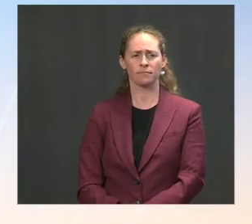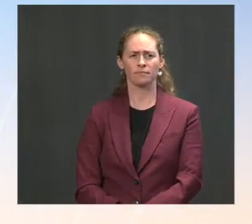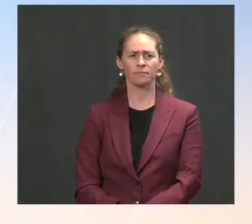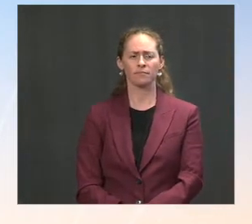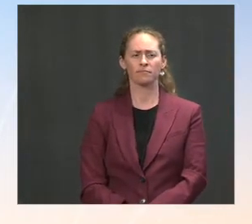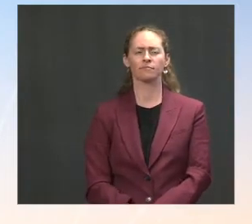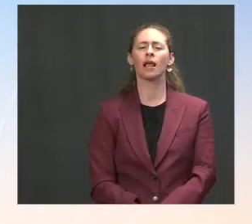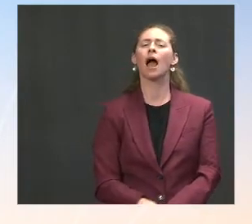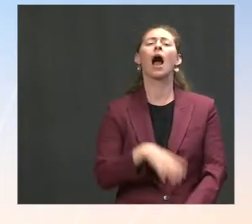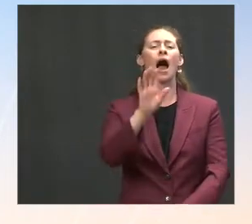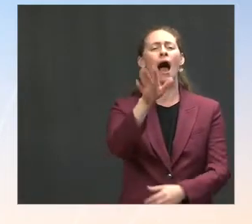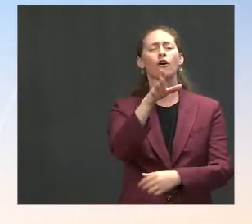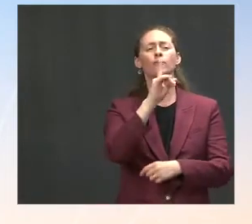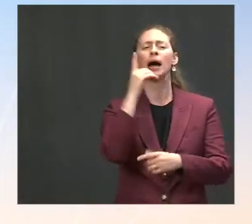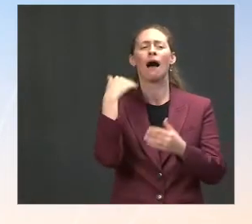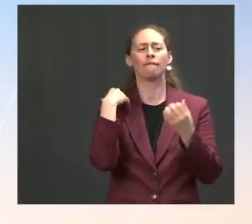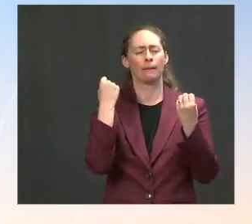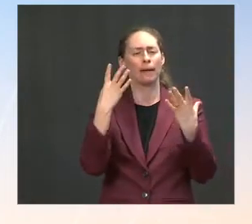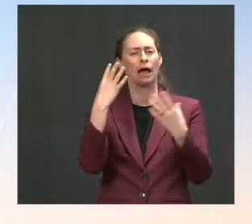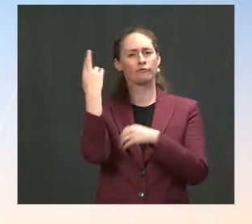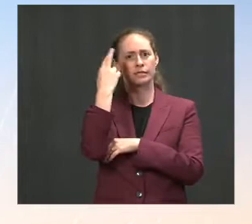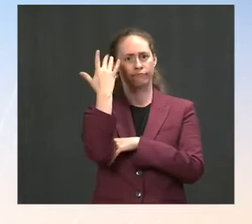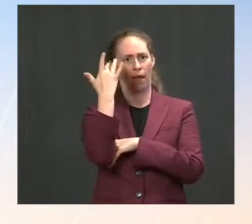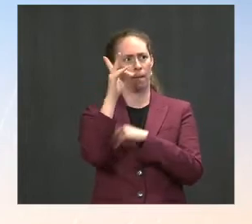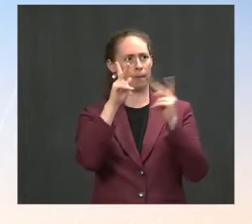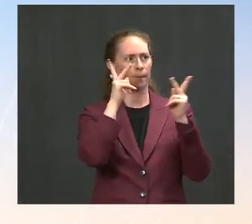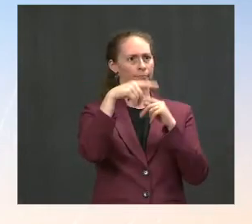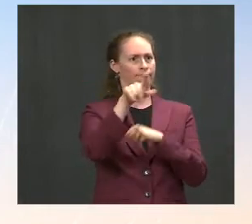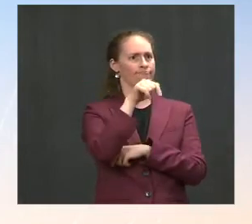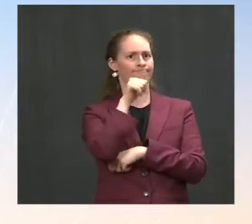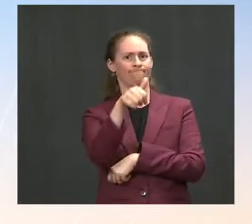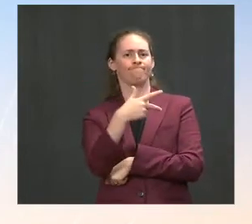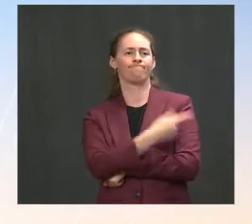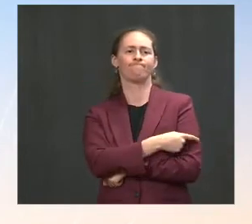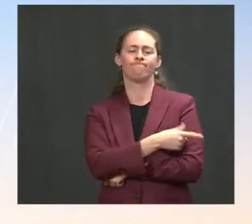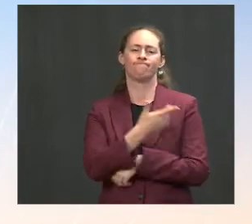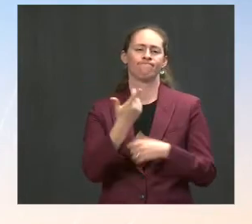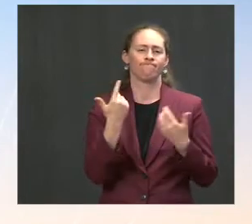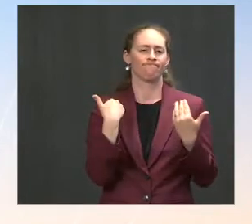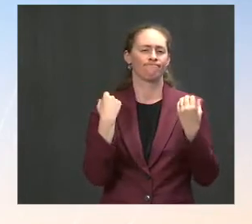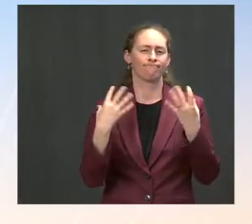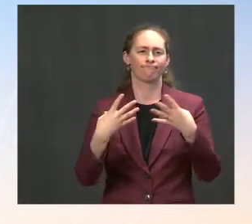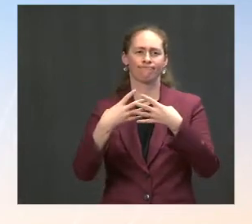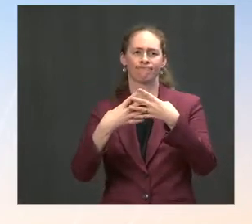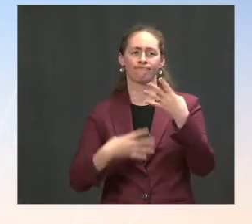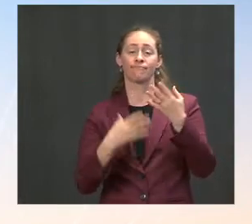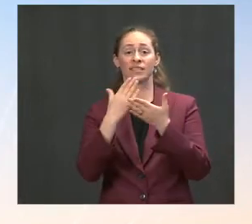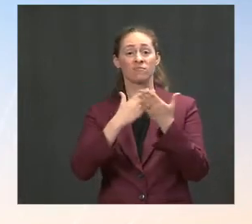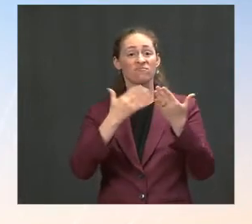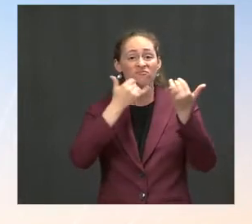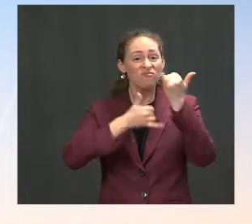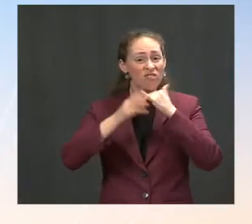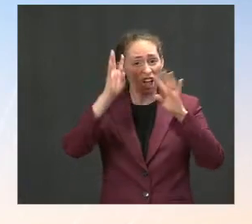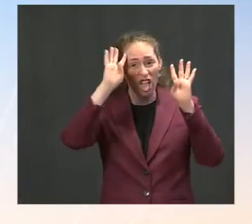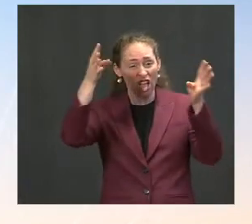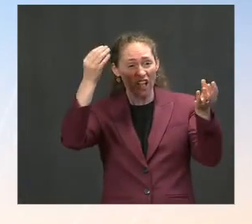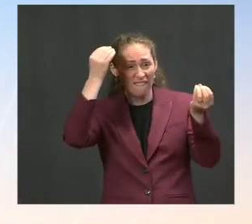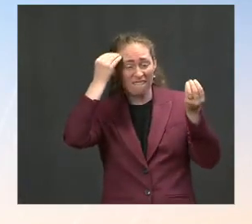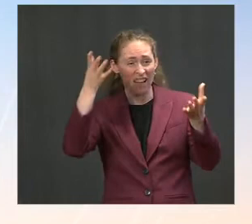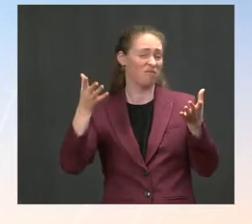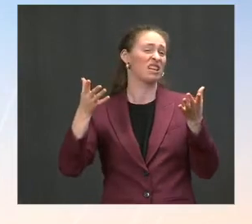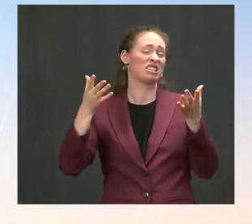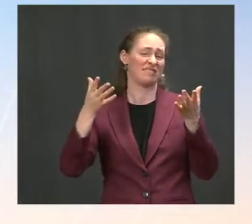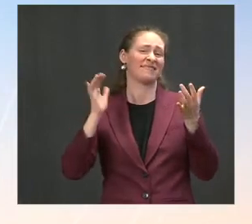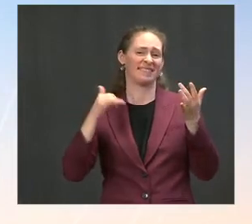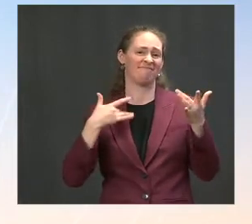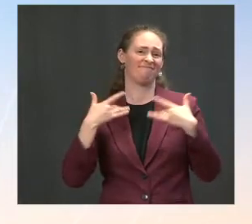the country why individuals have not yet been vaccinated. Some of it is misinformation, a large amount in our view. Some of it is